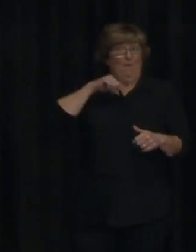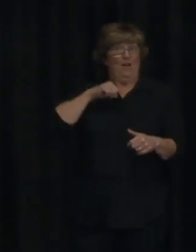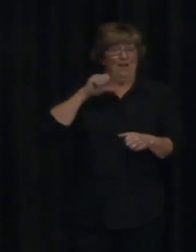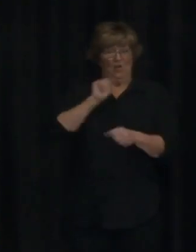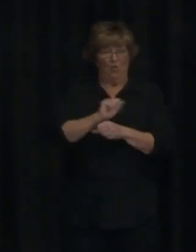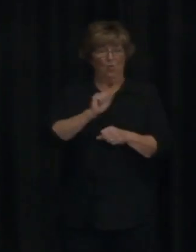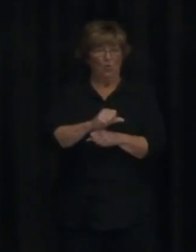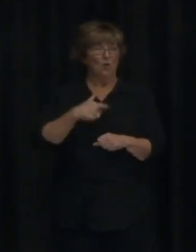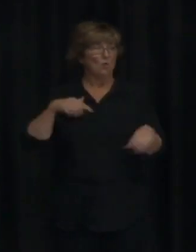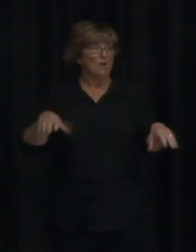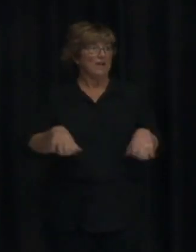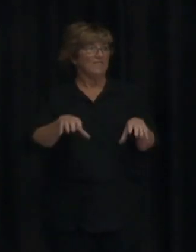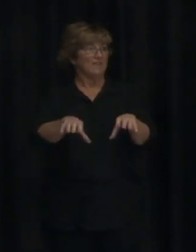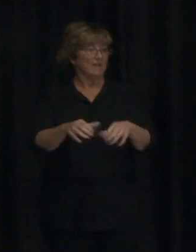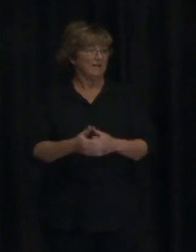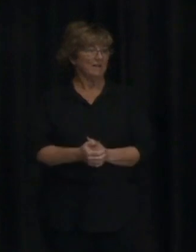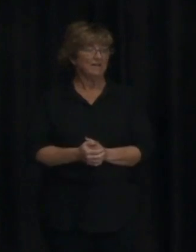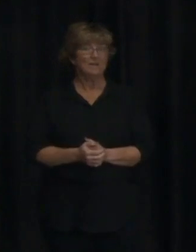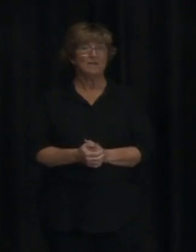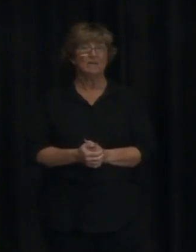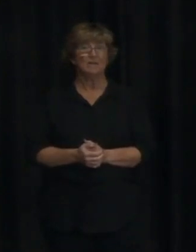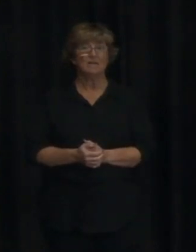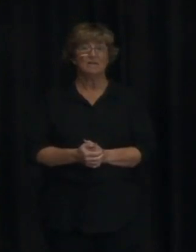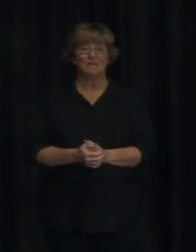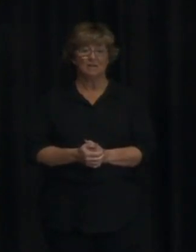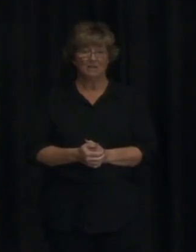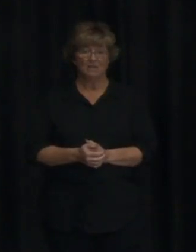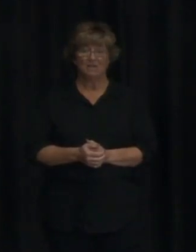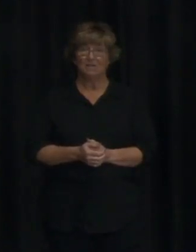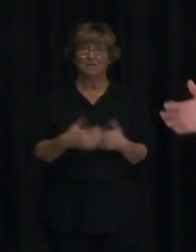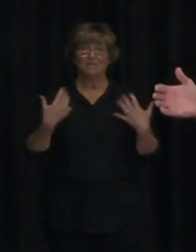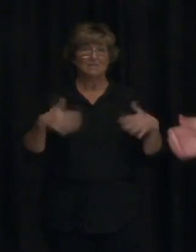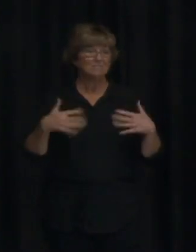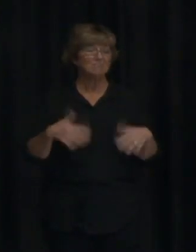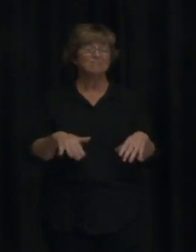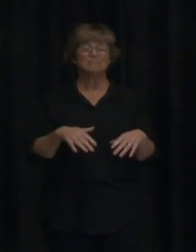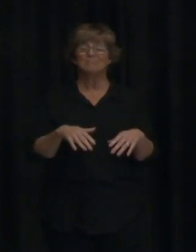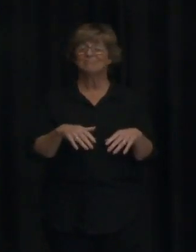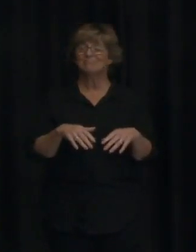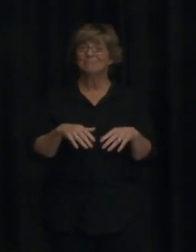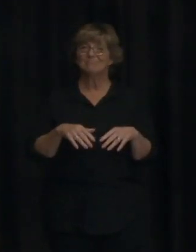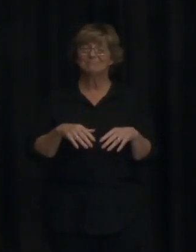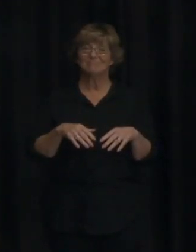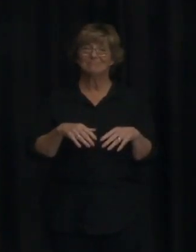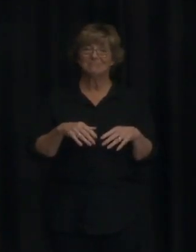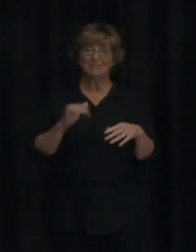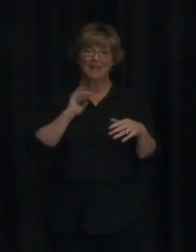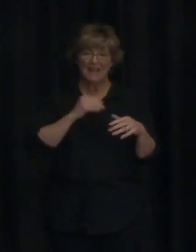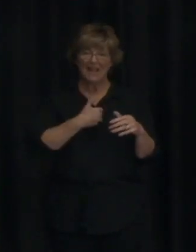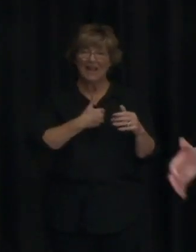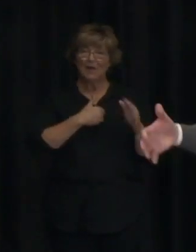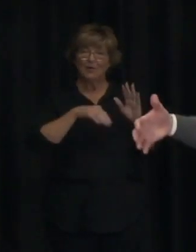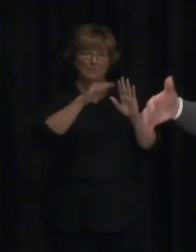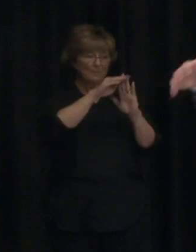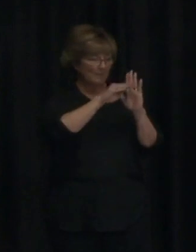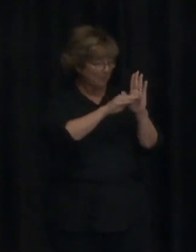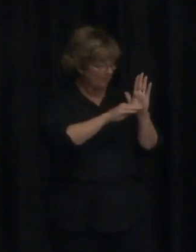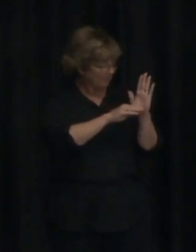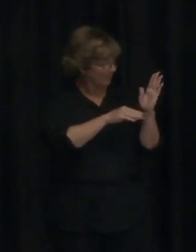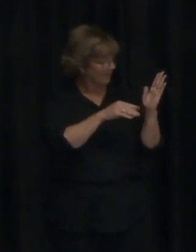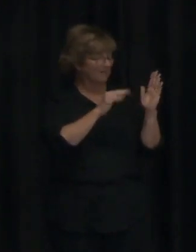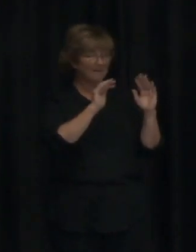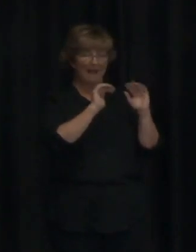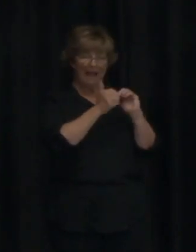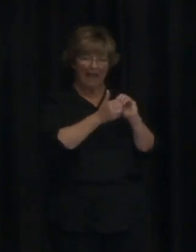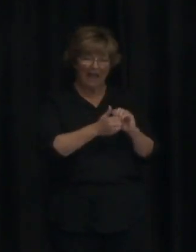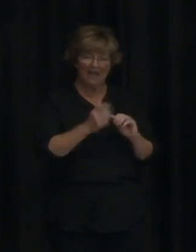together, and broadly, it's been embraced. The framework of this agreement has been embraced and has been